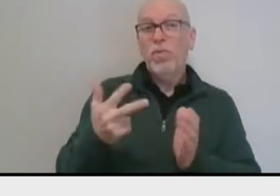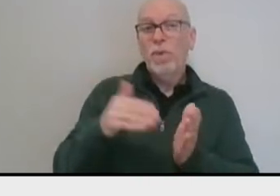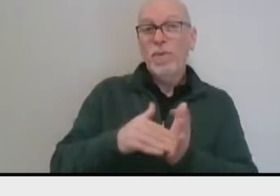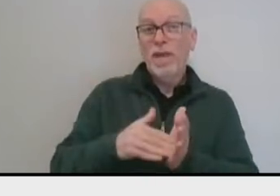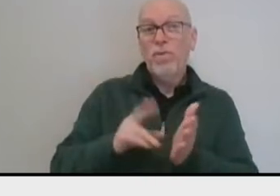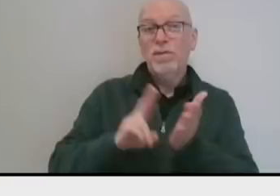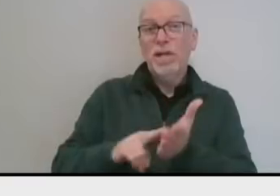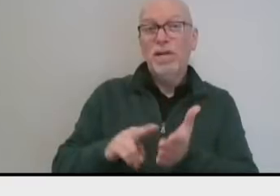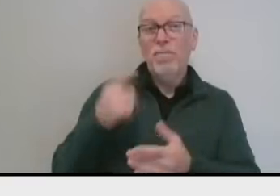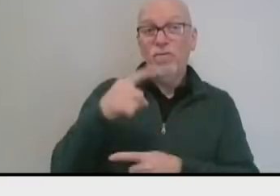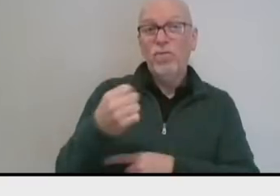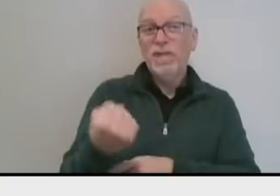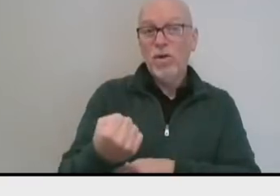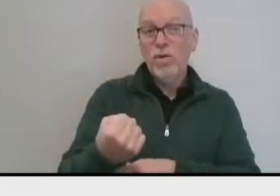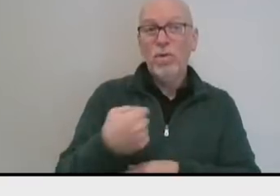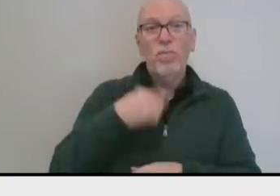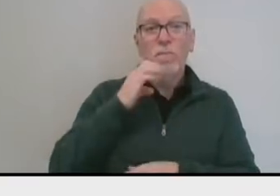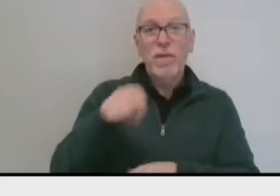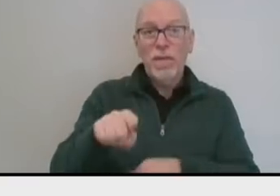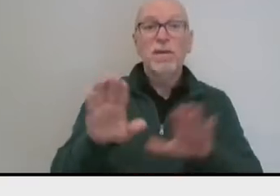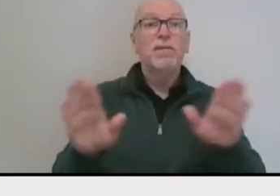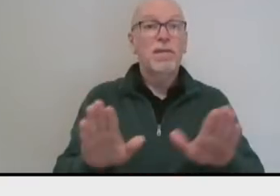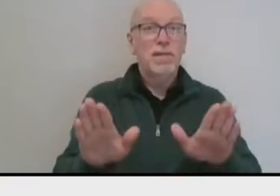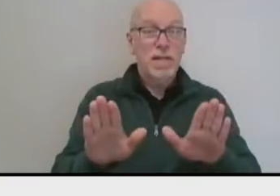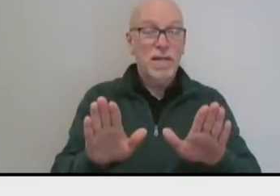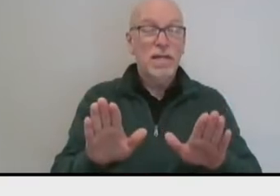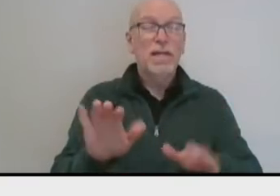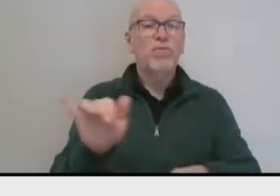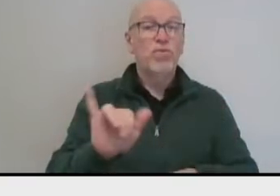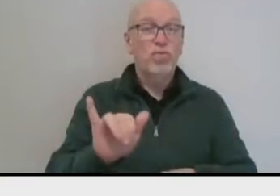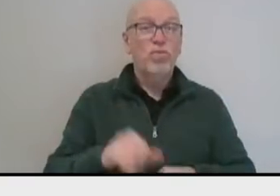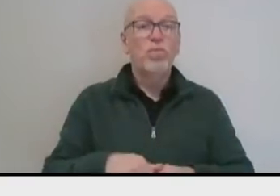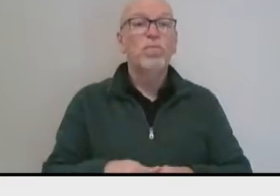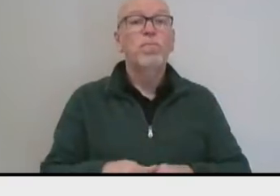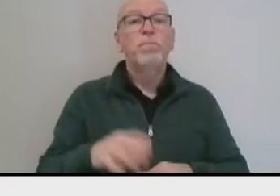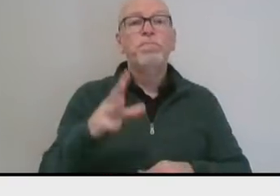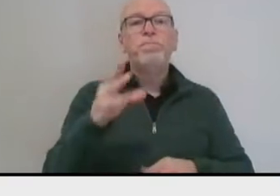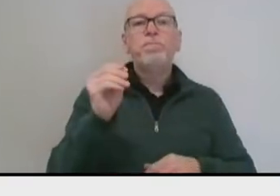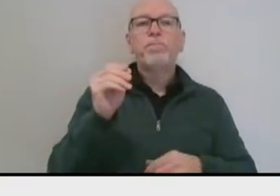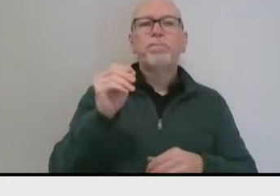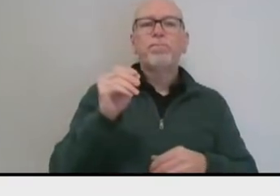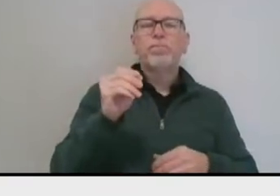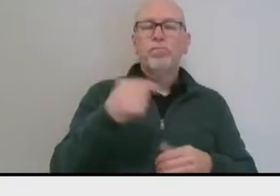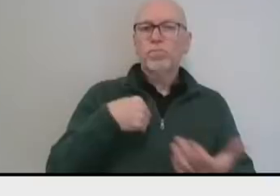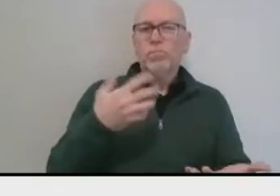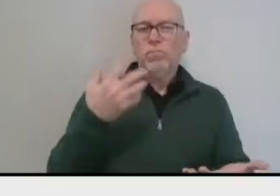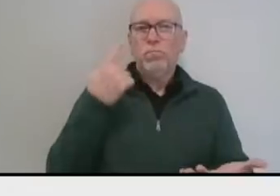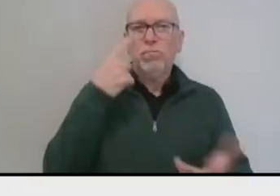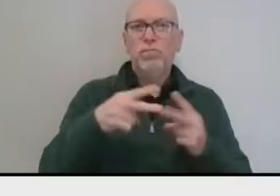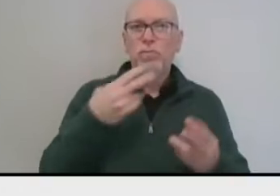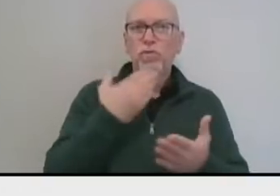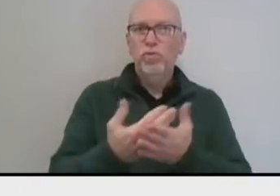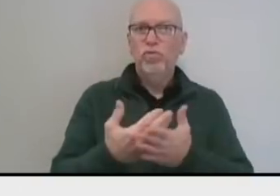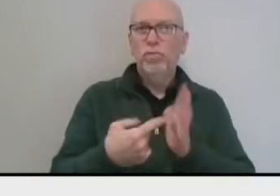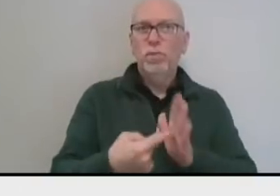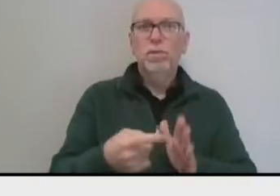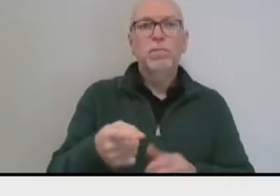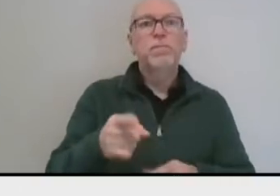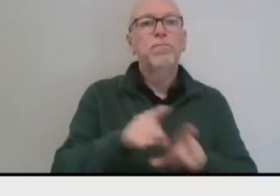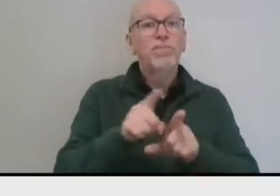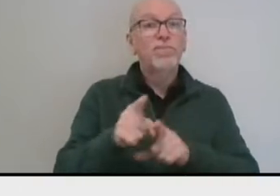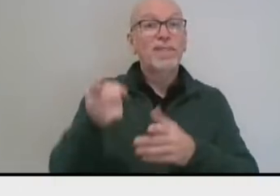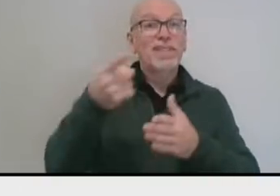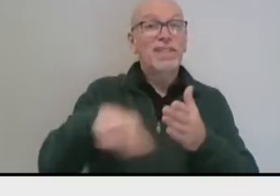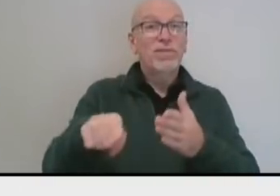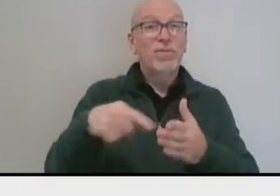on Saturday. We'll be there on Sunday as well, and we take that as a very good sign. We're also, that next week,